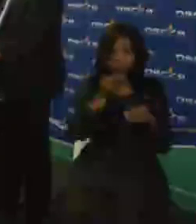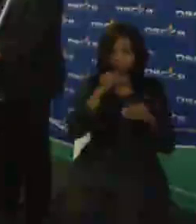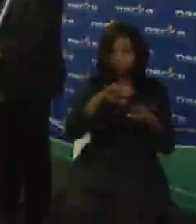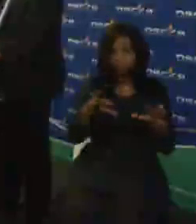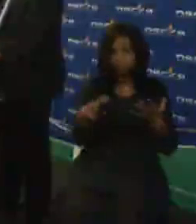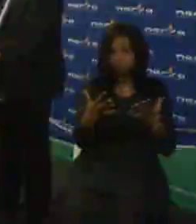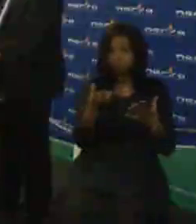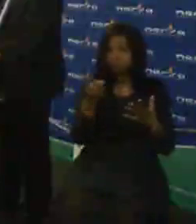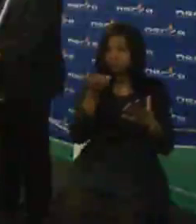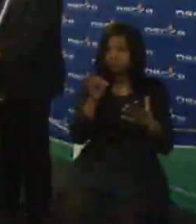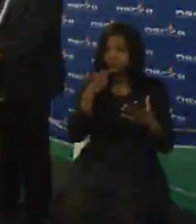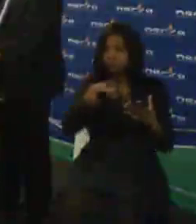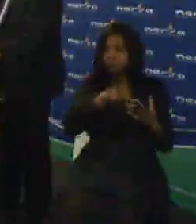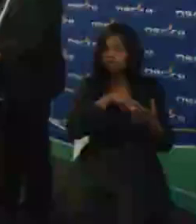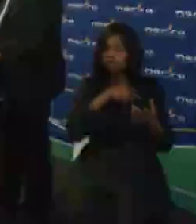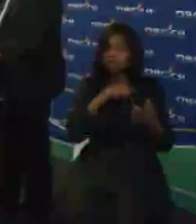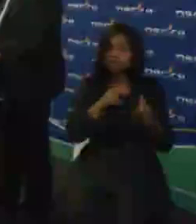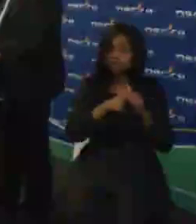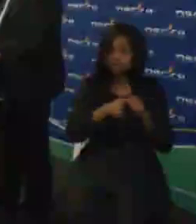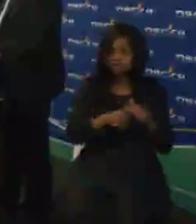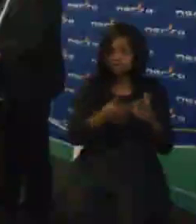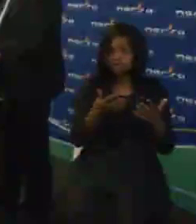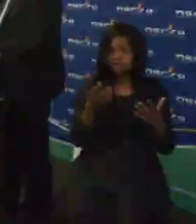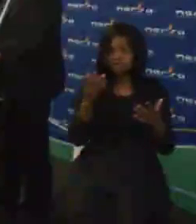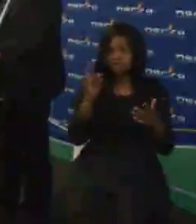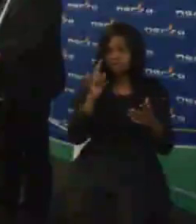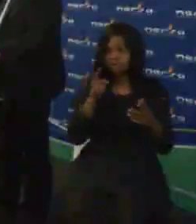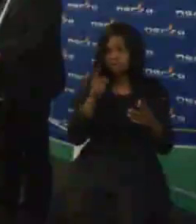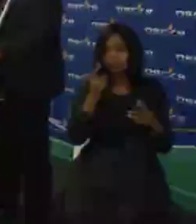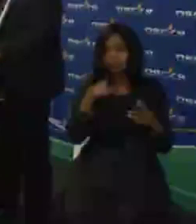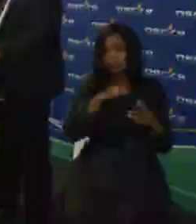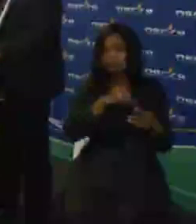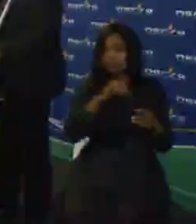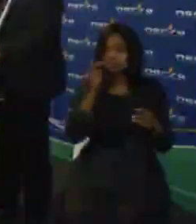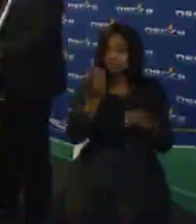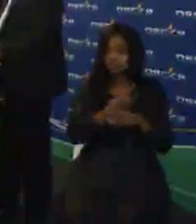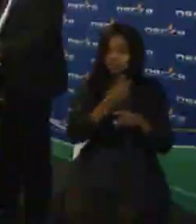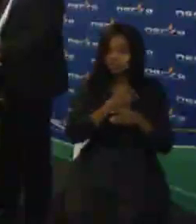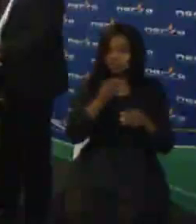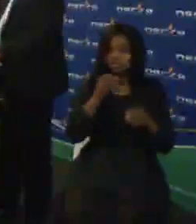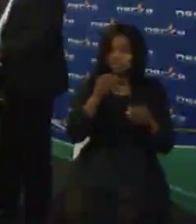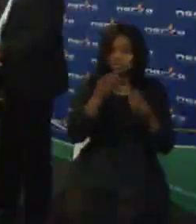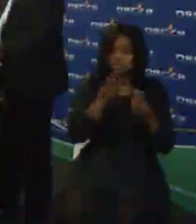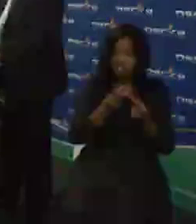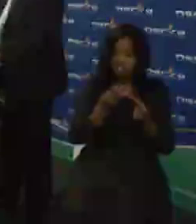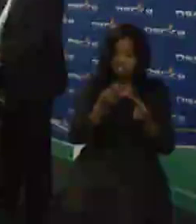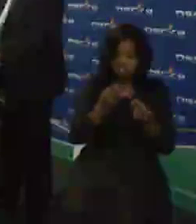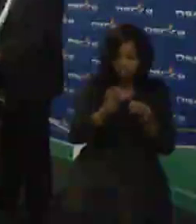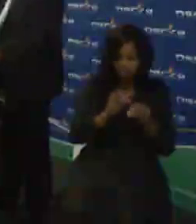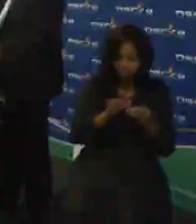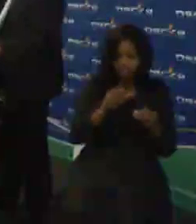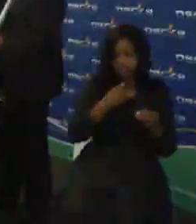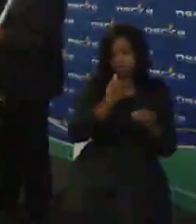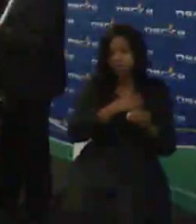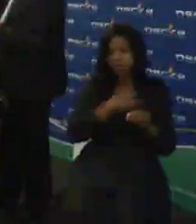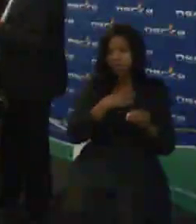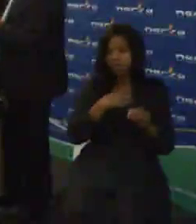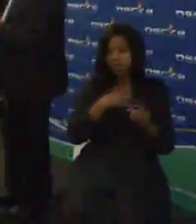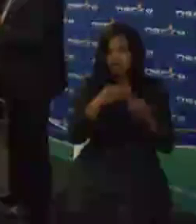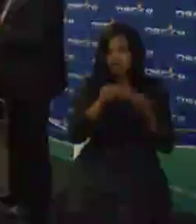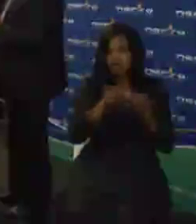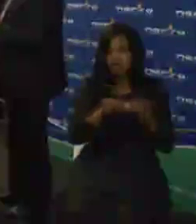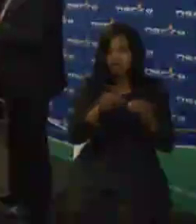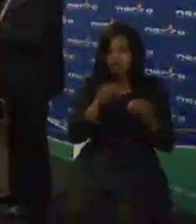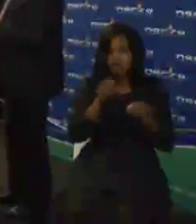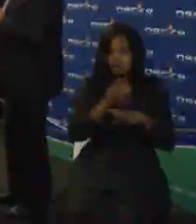increase. So we are cognizant of the fact, Chairperson, that we must also deal with our own cost base. If I move on,